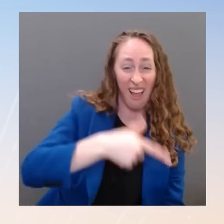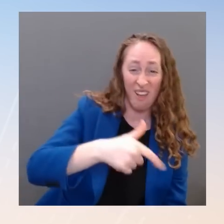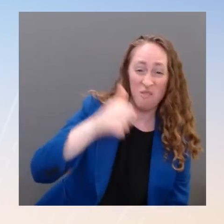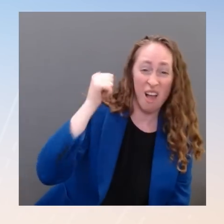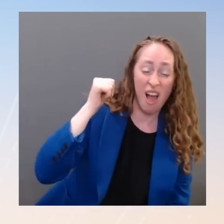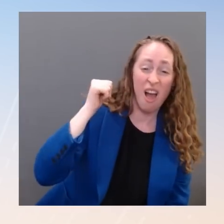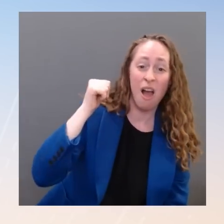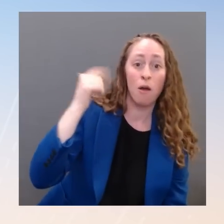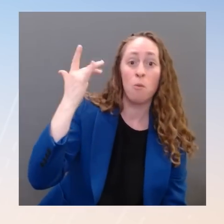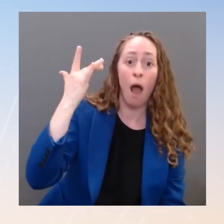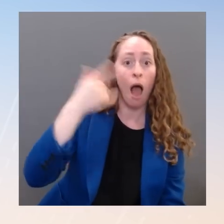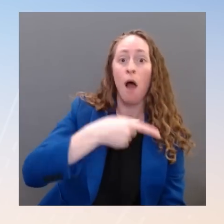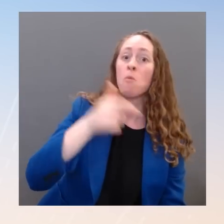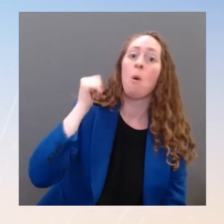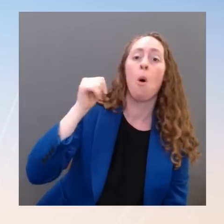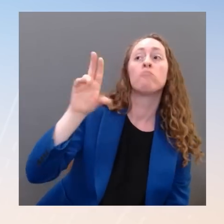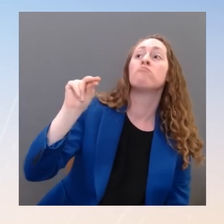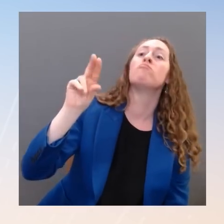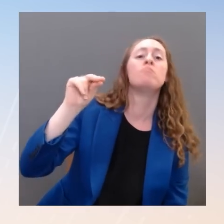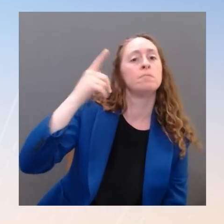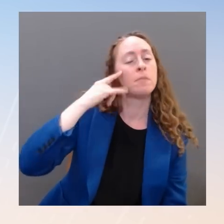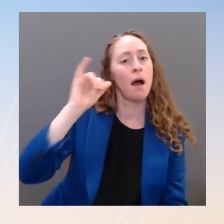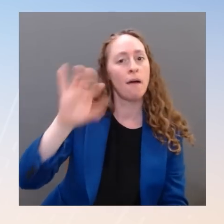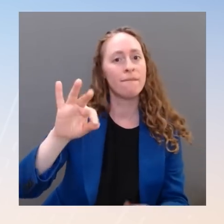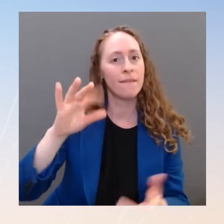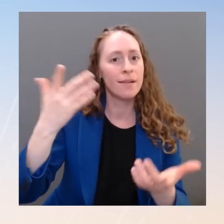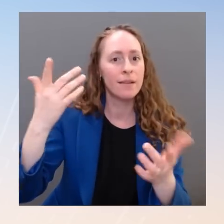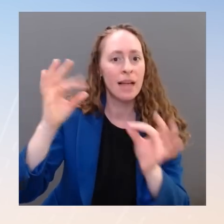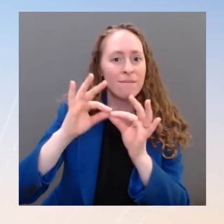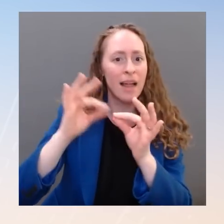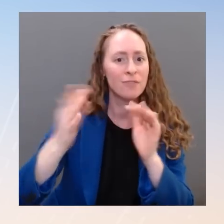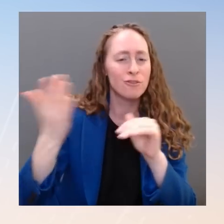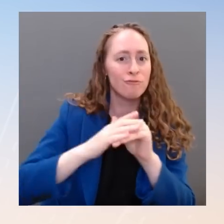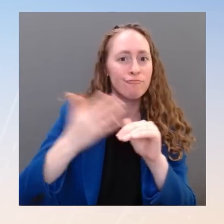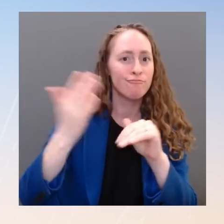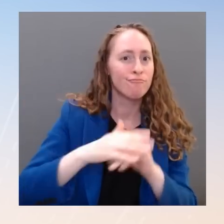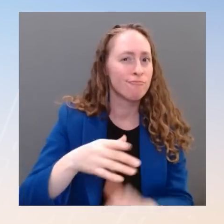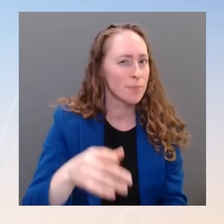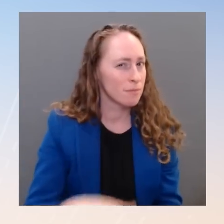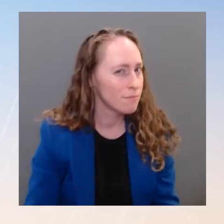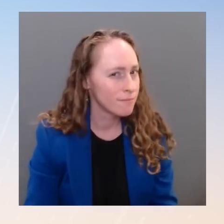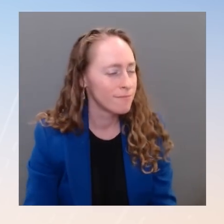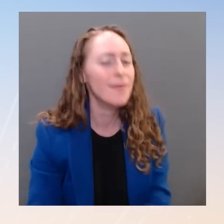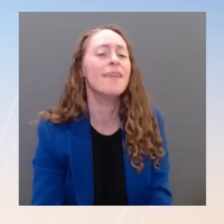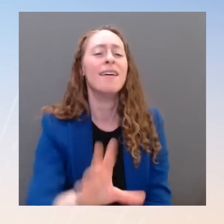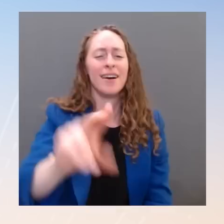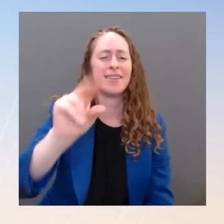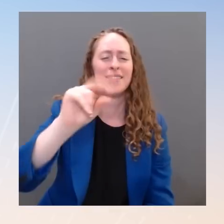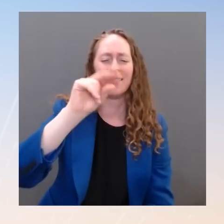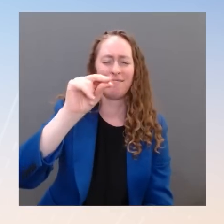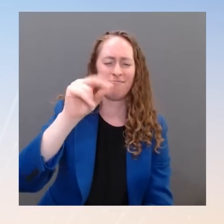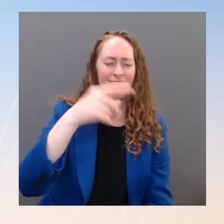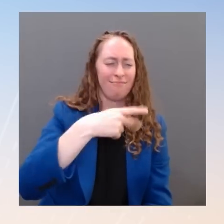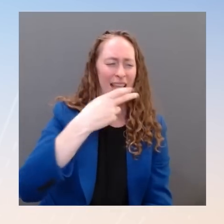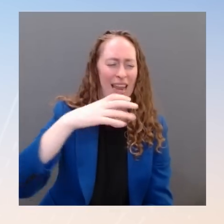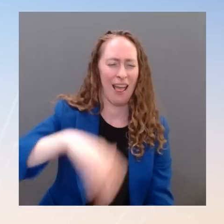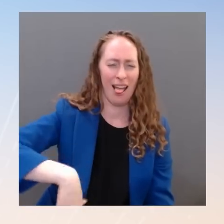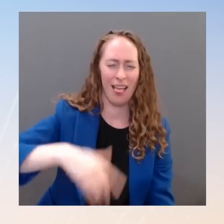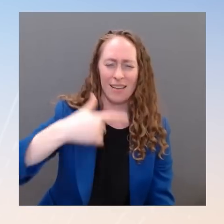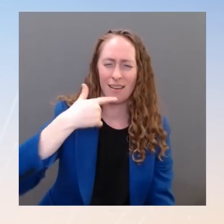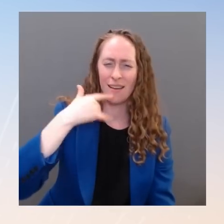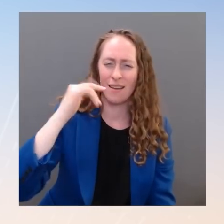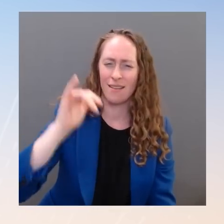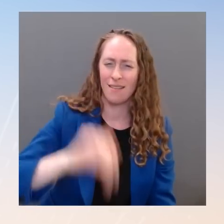haven't heard him make that point in the past either. What I would say is that the way that inflation impacts people across the country